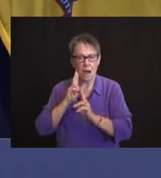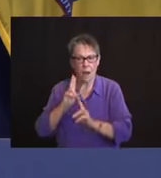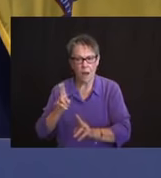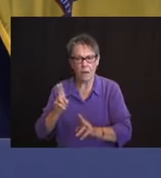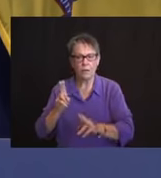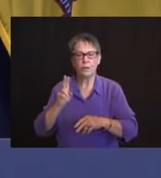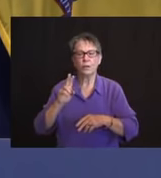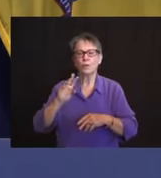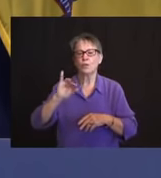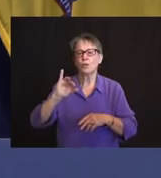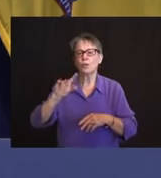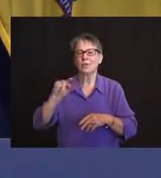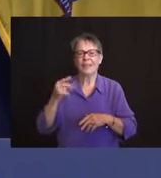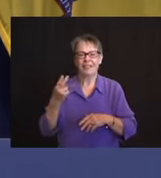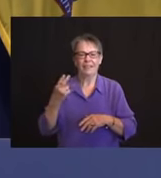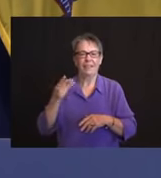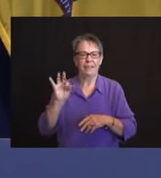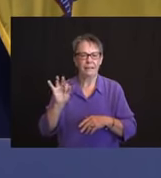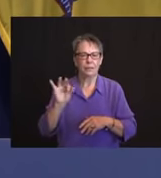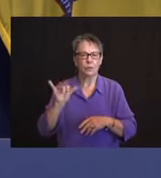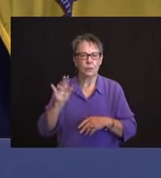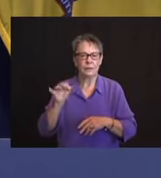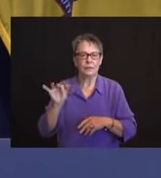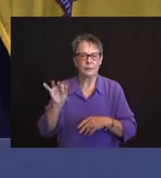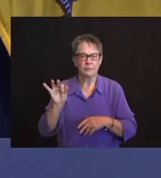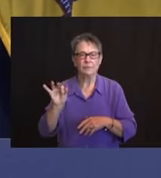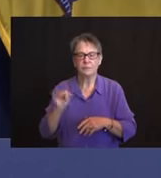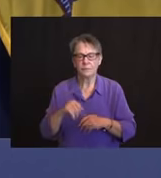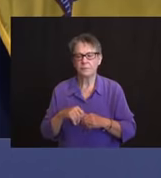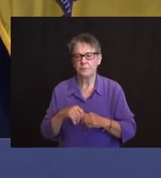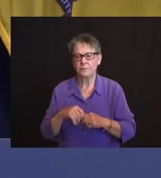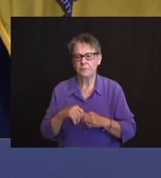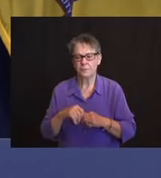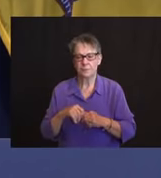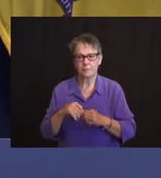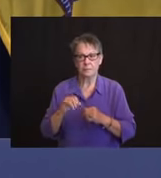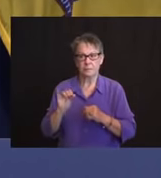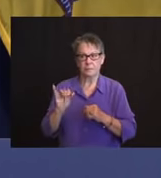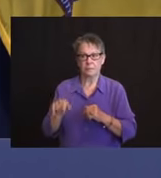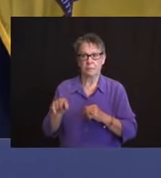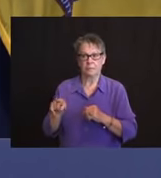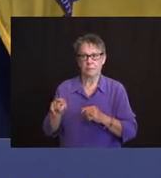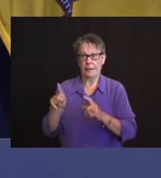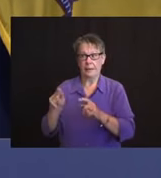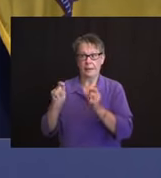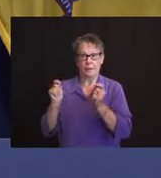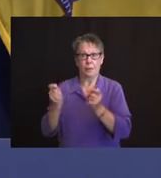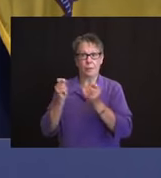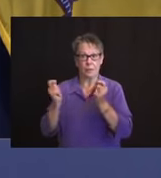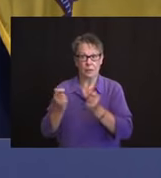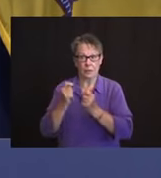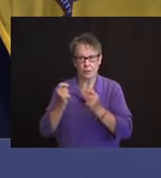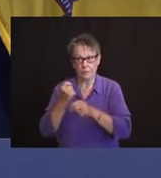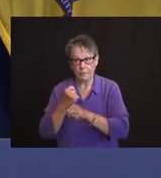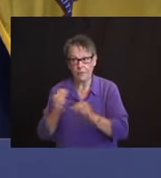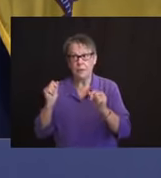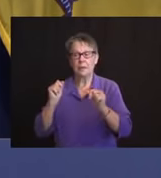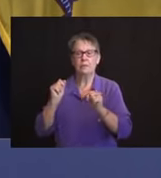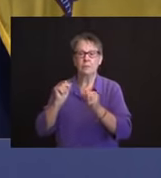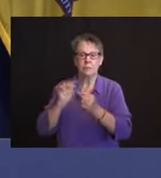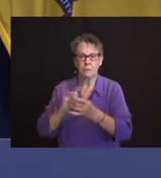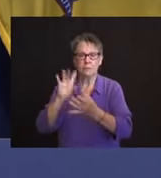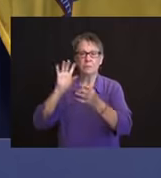way, that its history and roots go back to slavery and the connectivity and a way forward for so